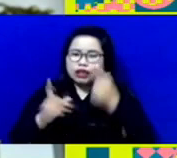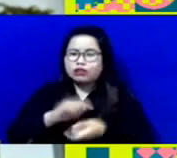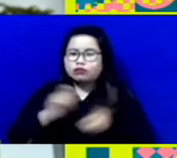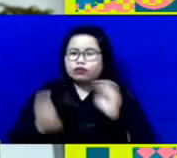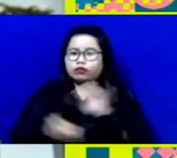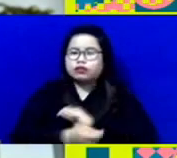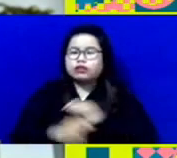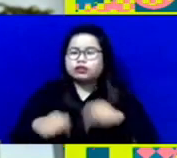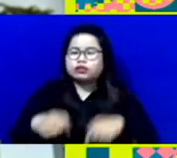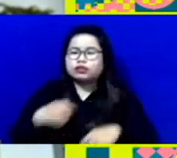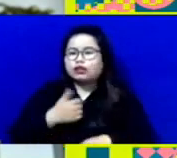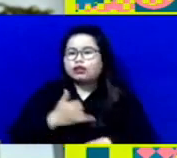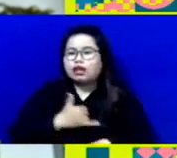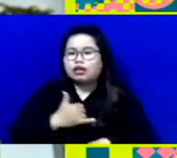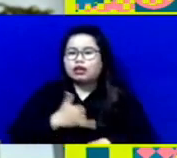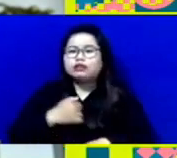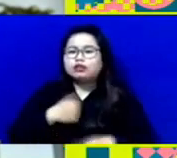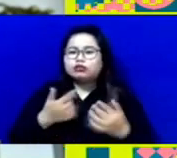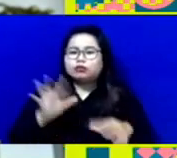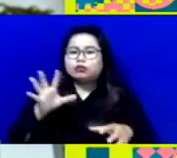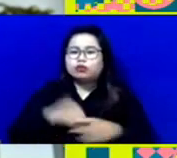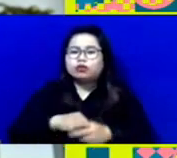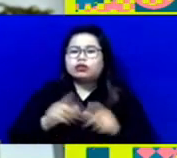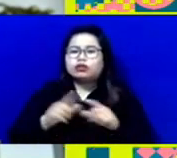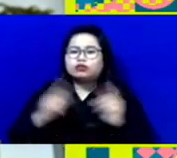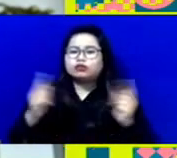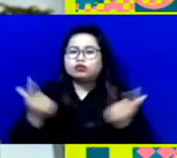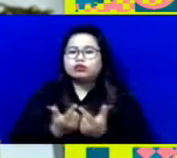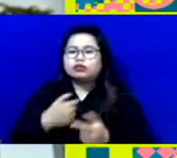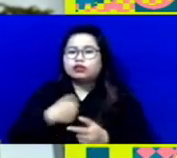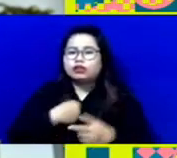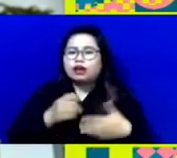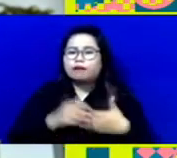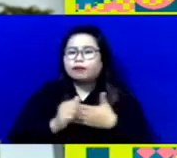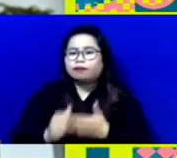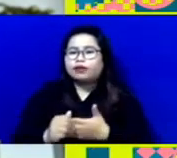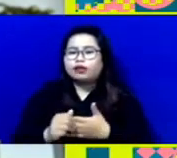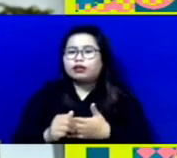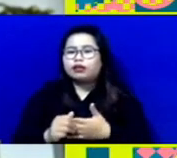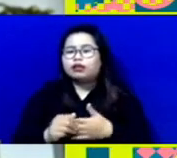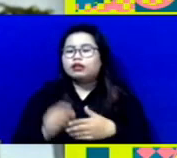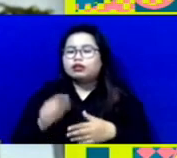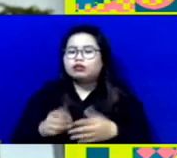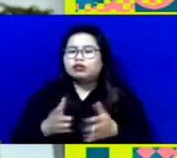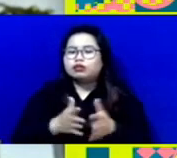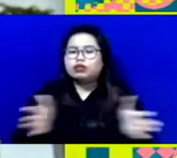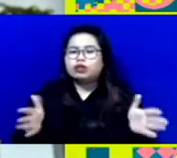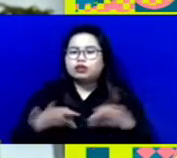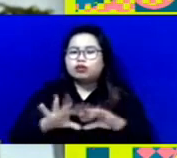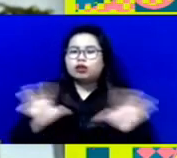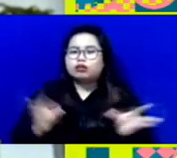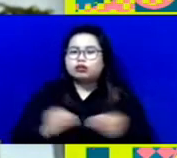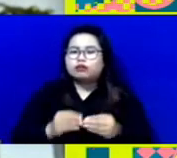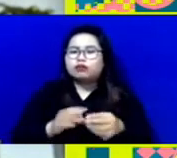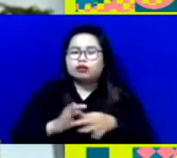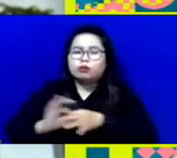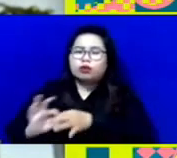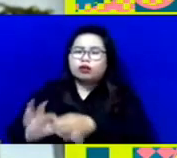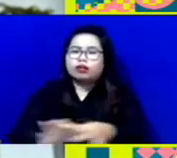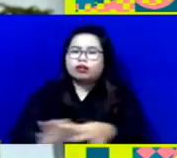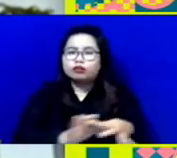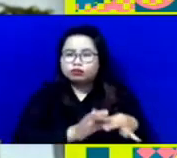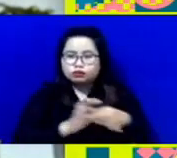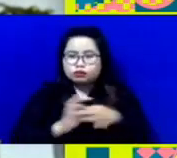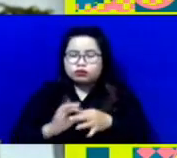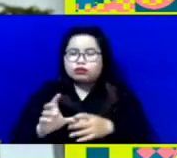organization that I led: agility, inclusive, collaborative, impact-driven. First,